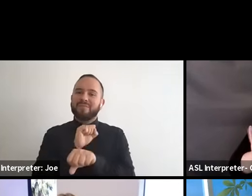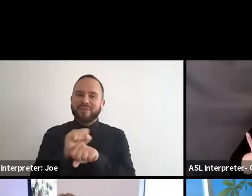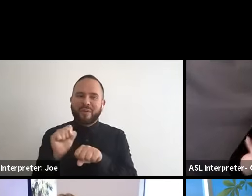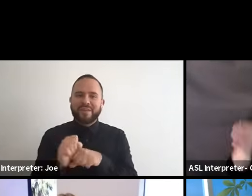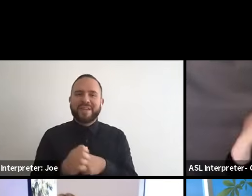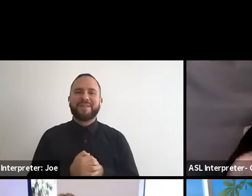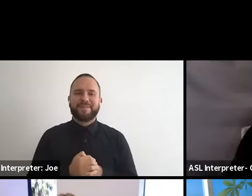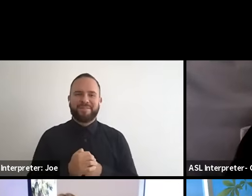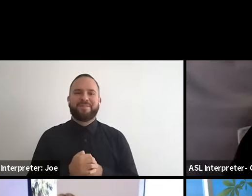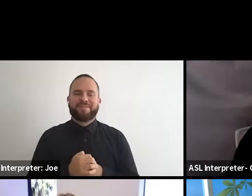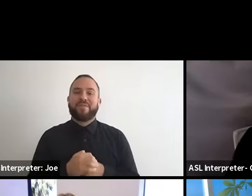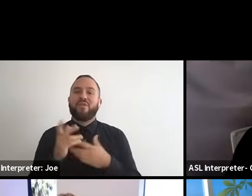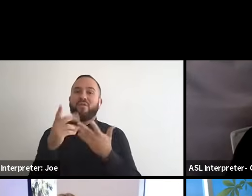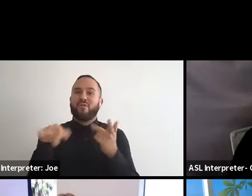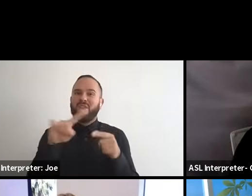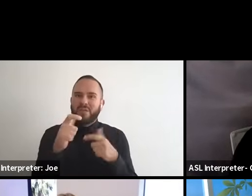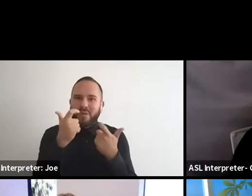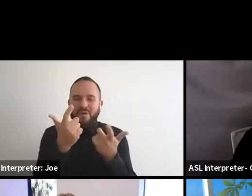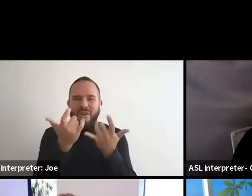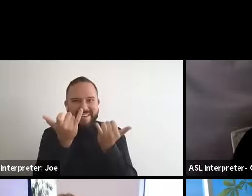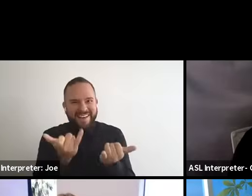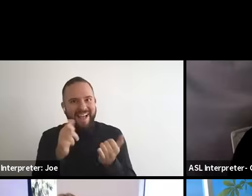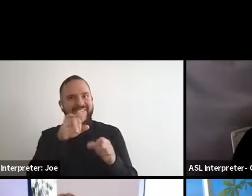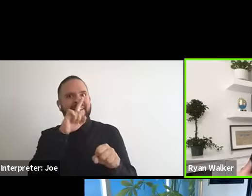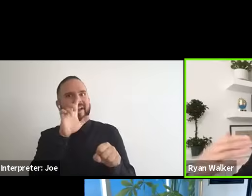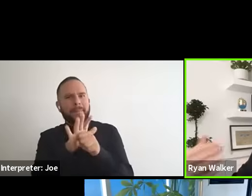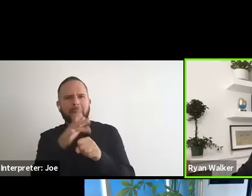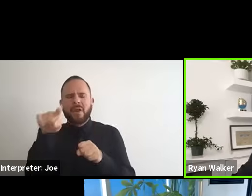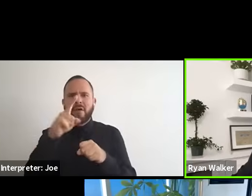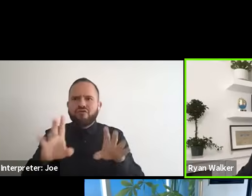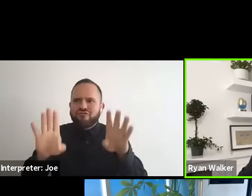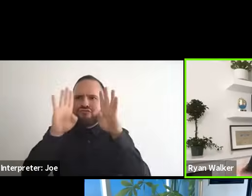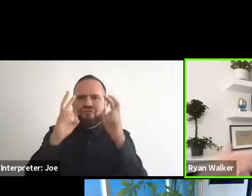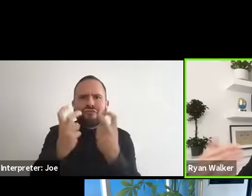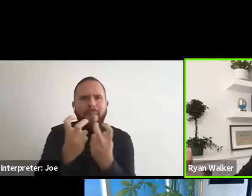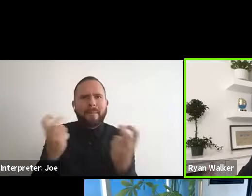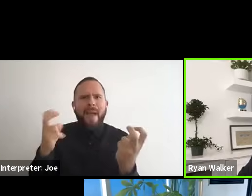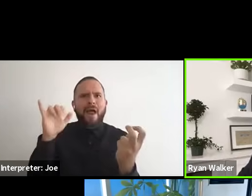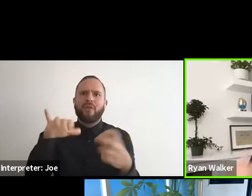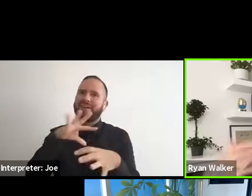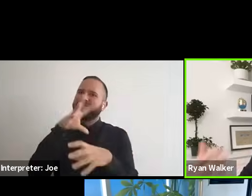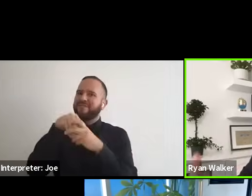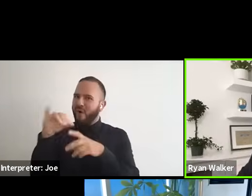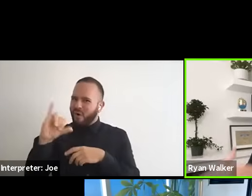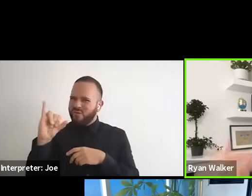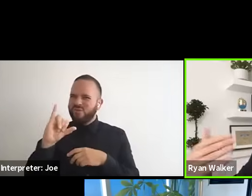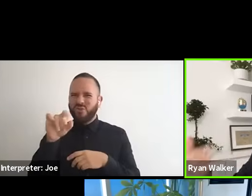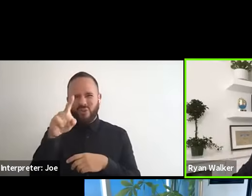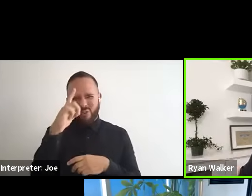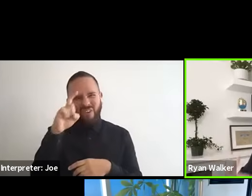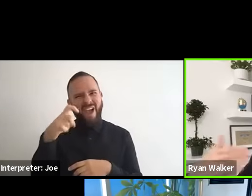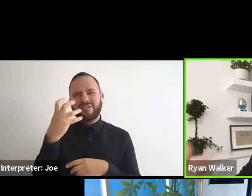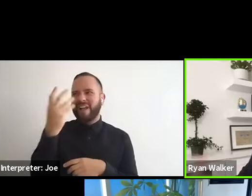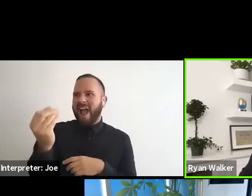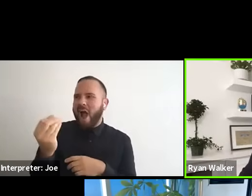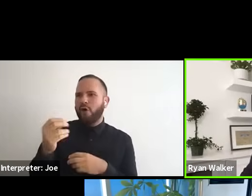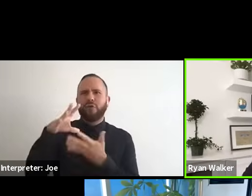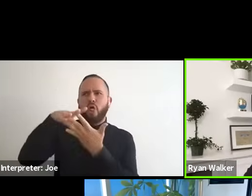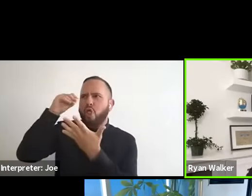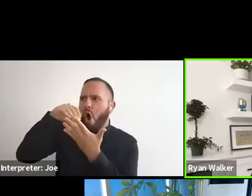the commitment even to paying attention to this panel is a part of that, going out into the industry and learning and engaging